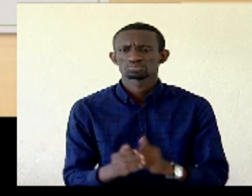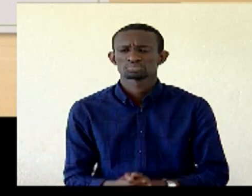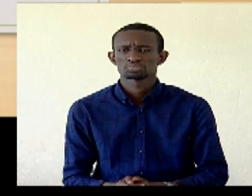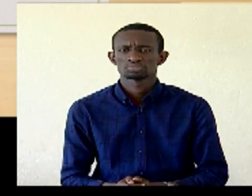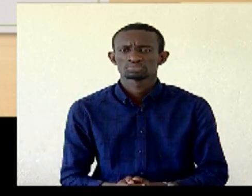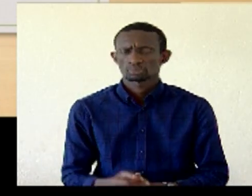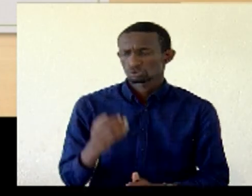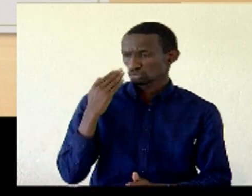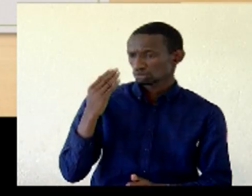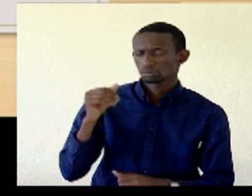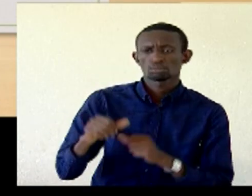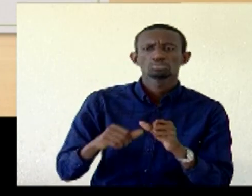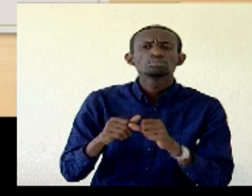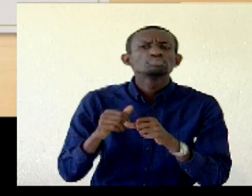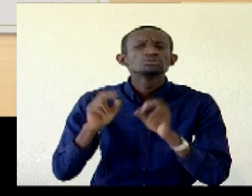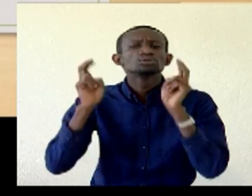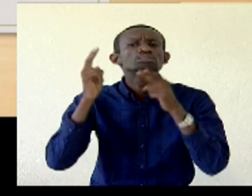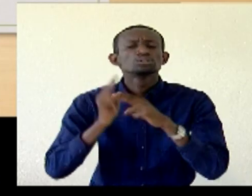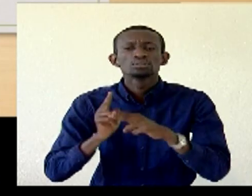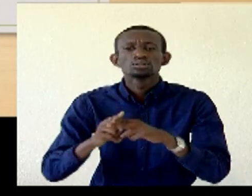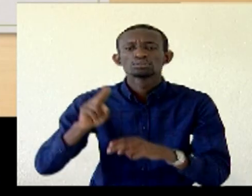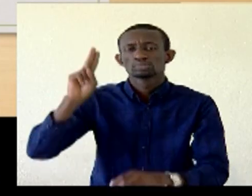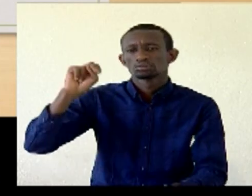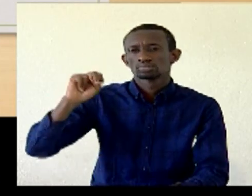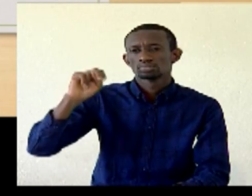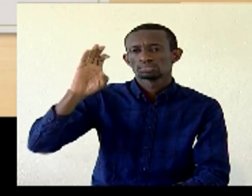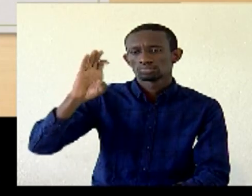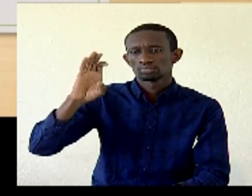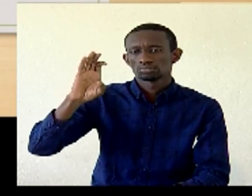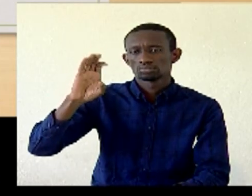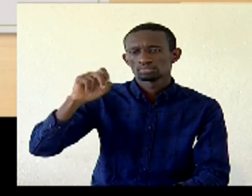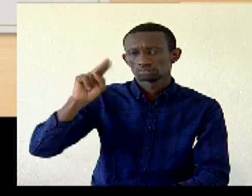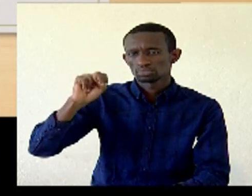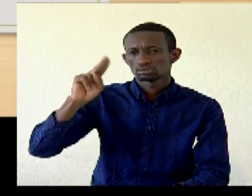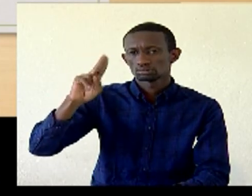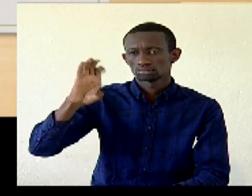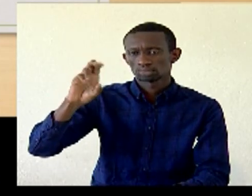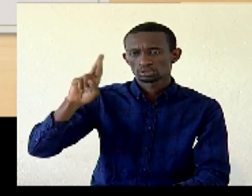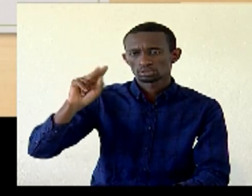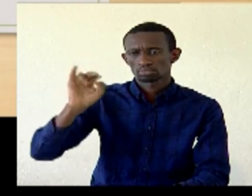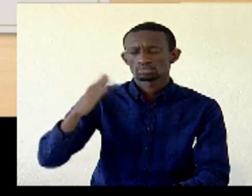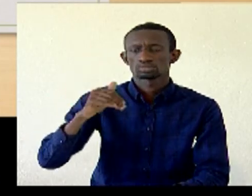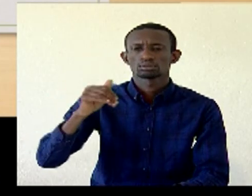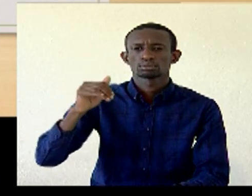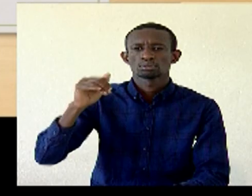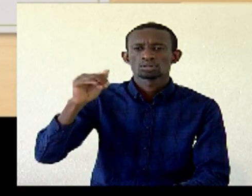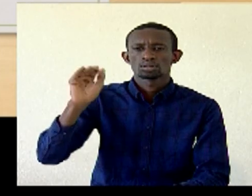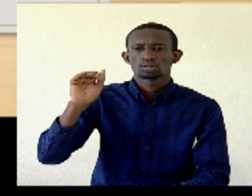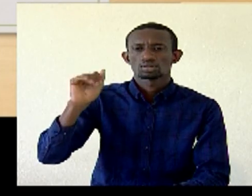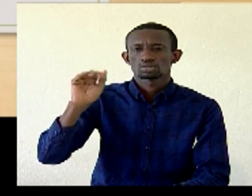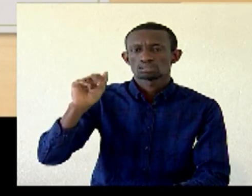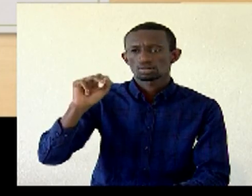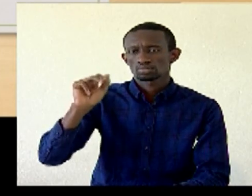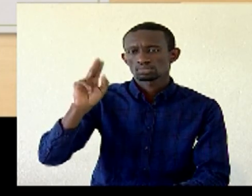at the nomenclature of aromatic amines. We look at the preparation methods of phenylamine,